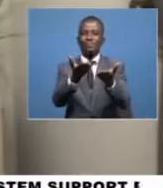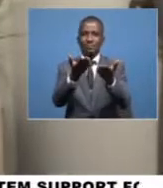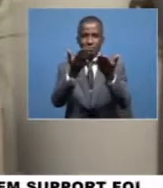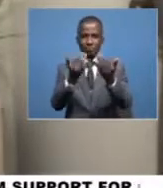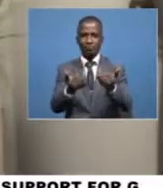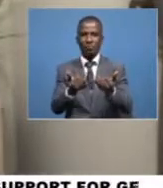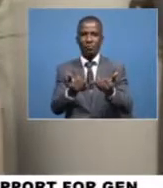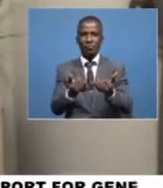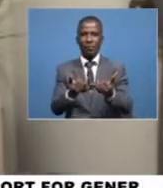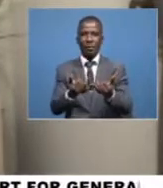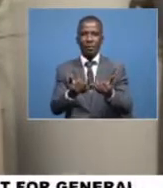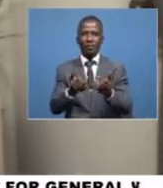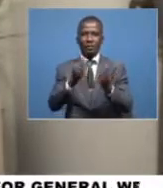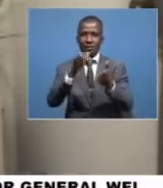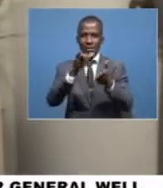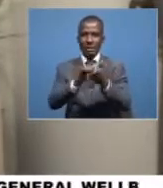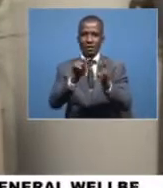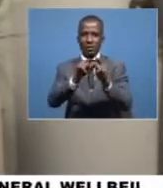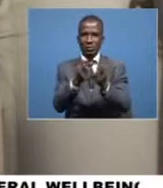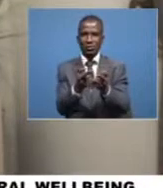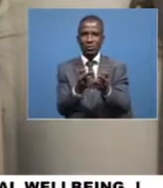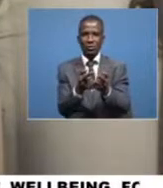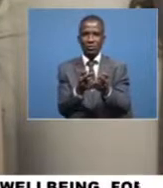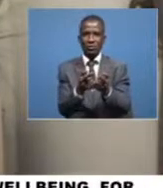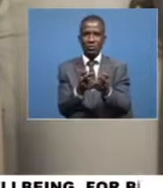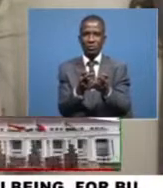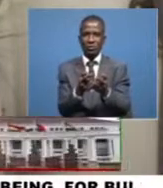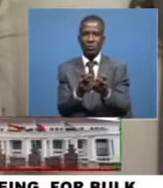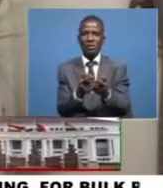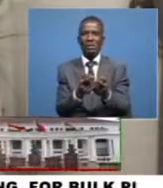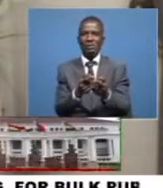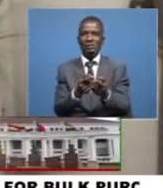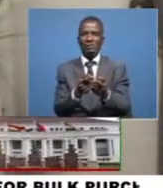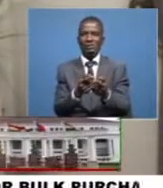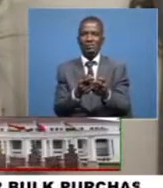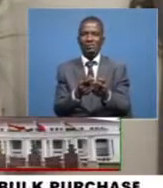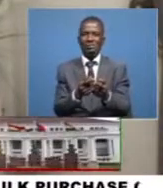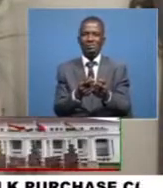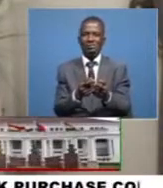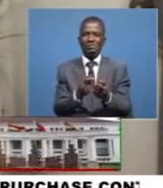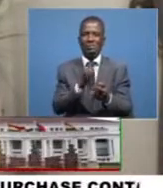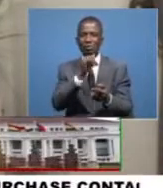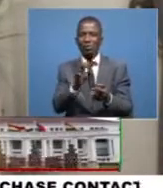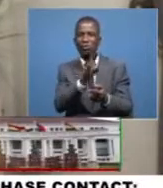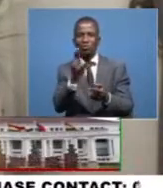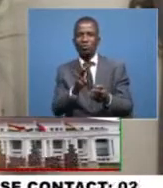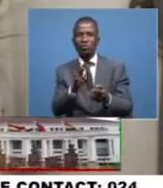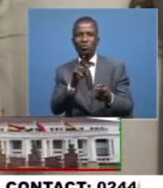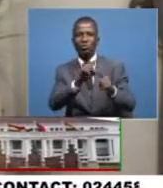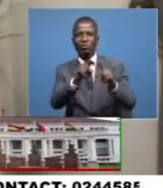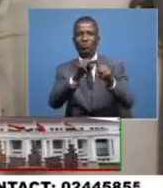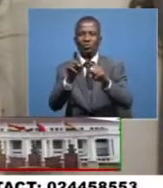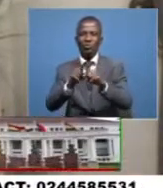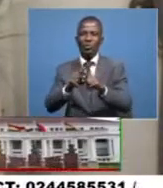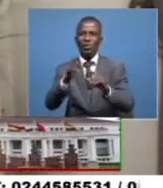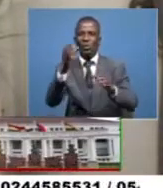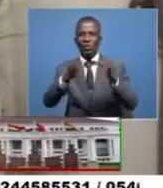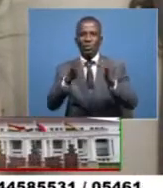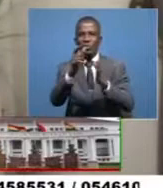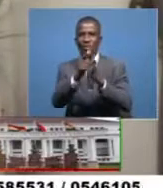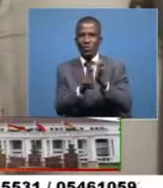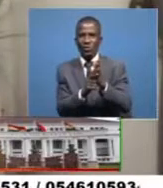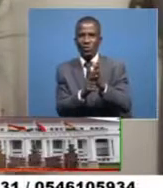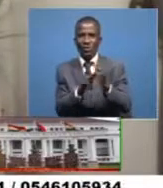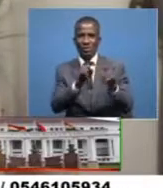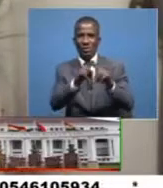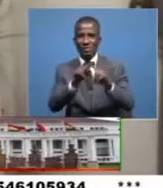before, those pleadings are, in pleadings, you're not supposed to generally plead law. Of course, you can plead a point of law as to jurisdiction and all